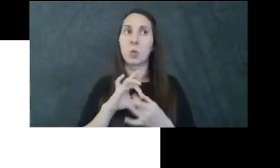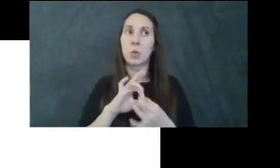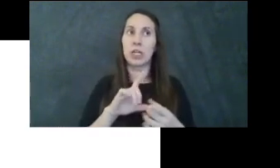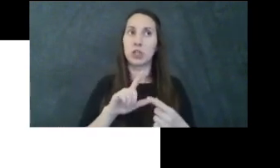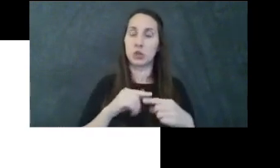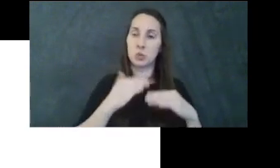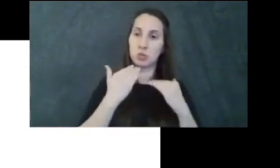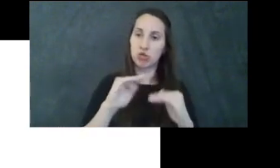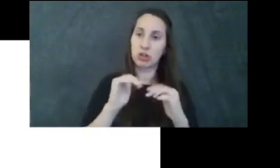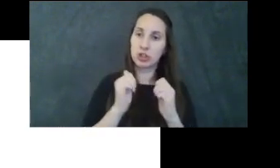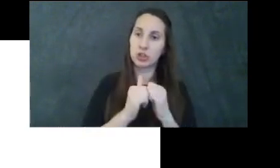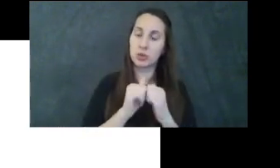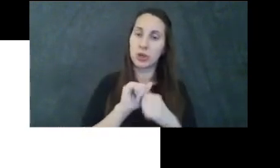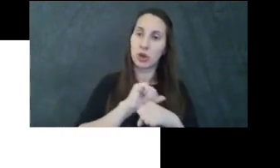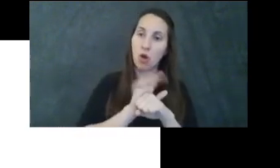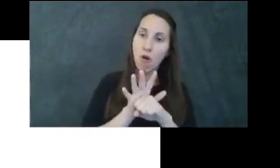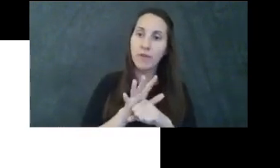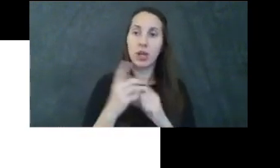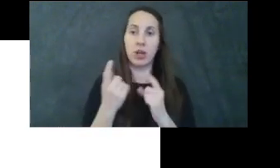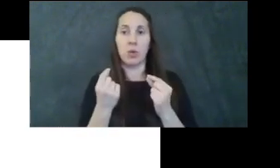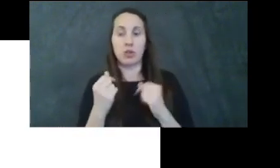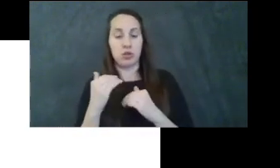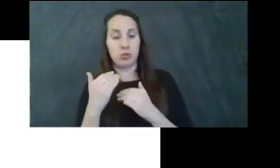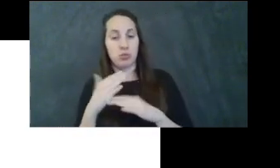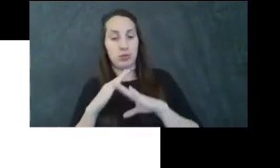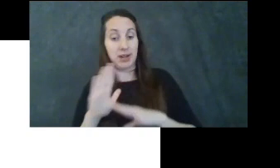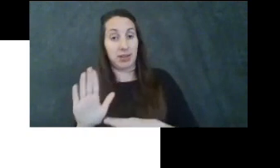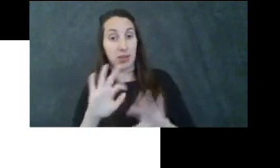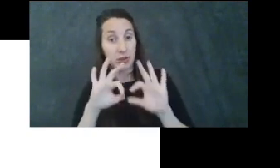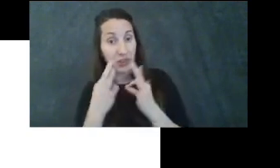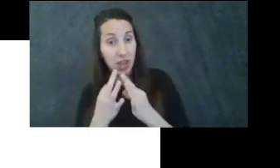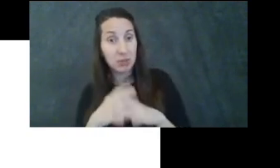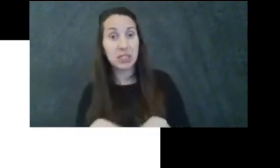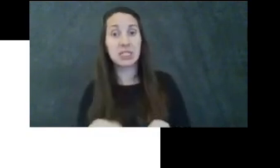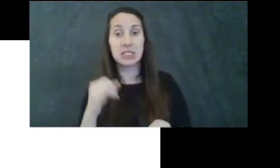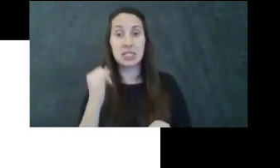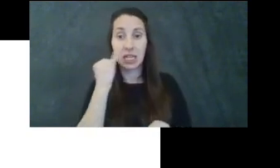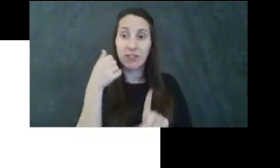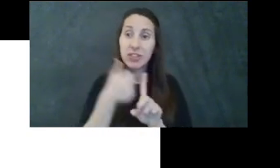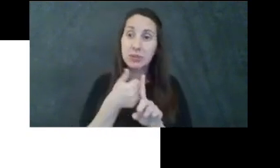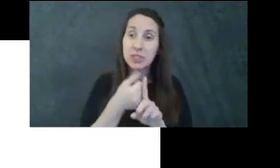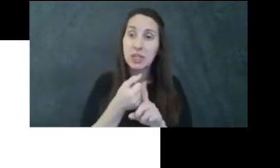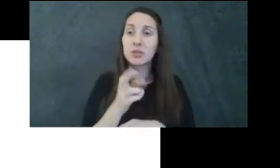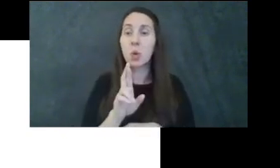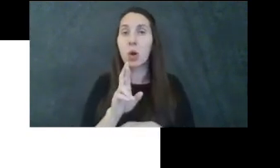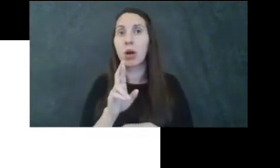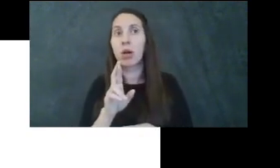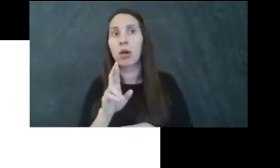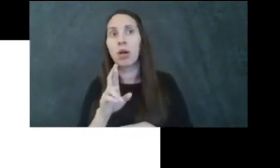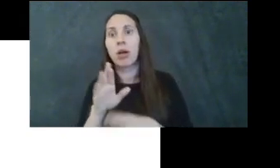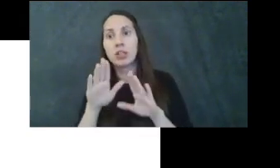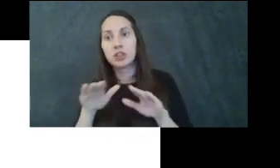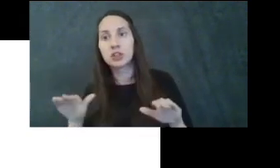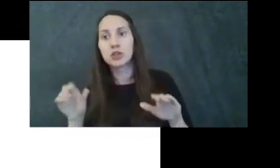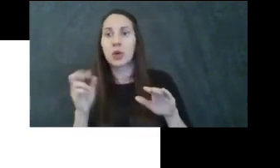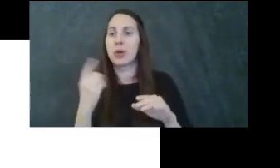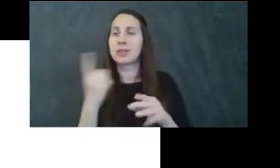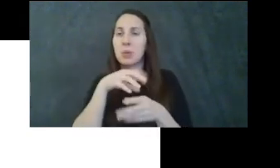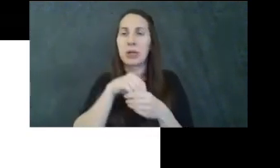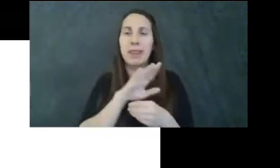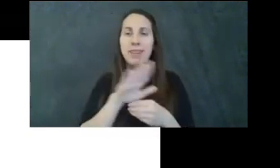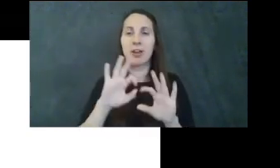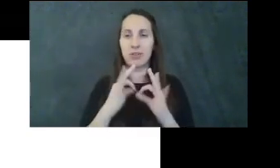do to protect their families, either themselves or a kid or someone else in their family. And